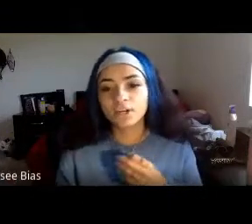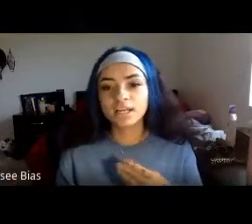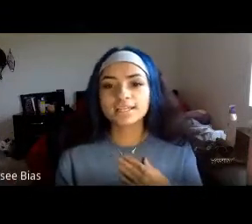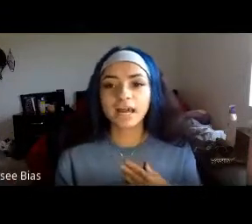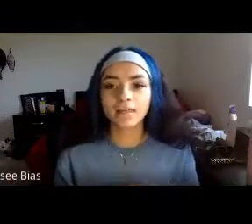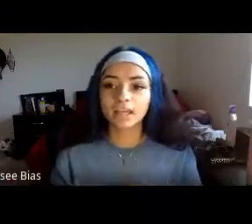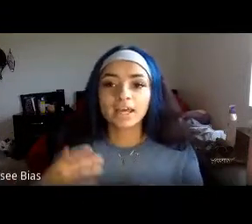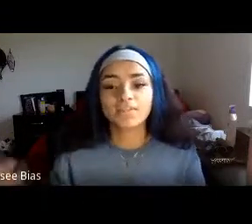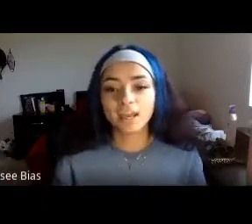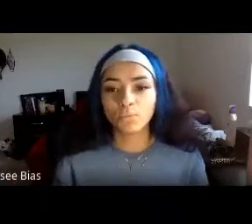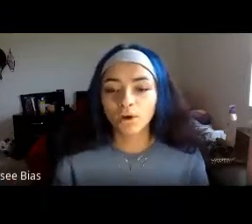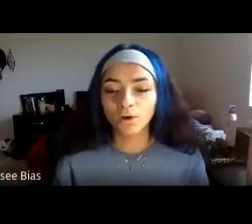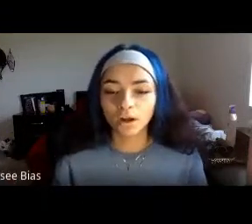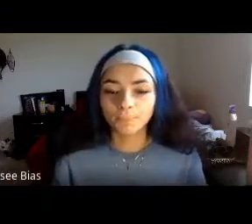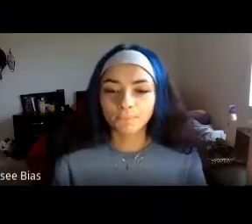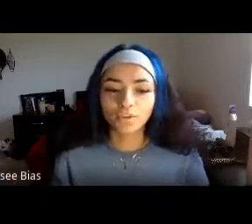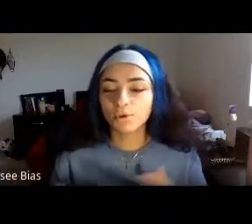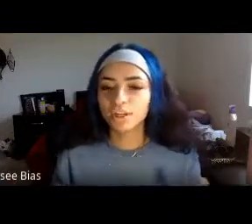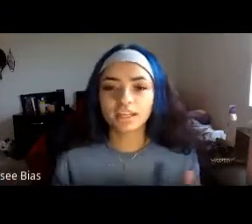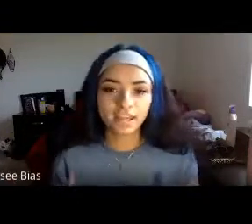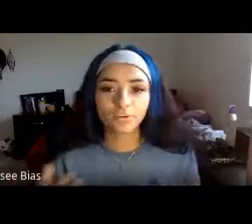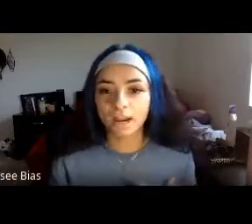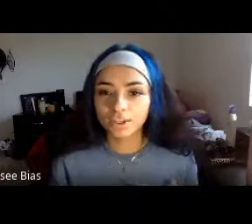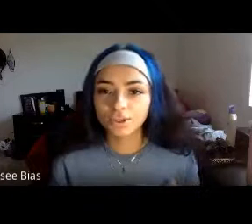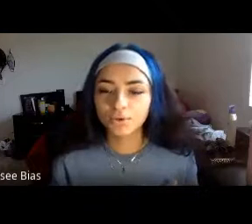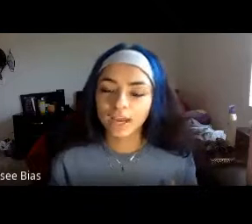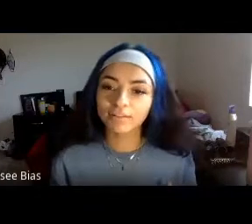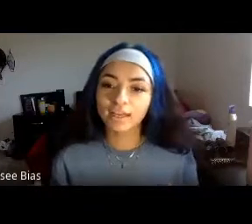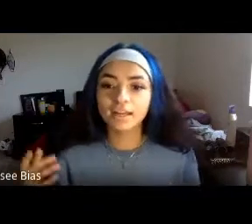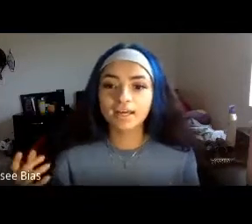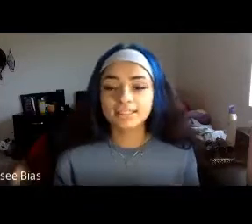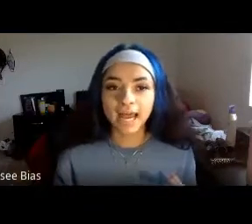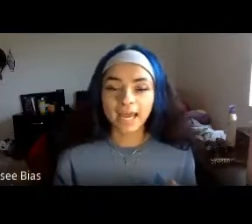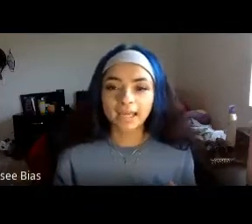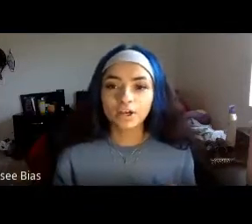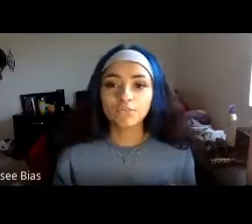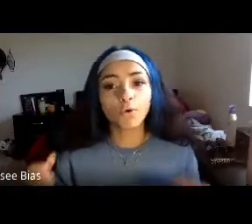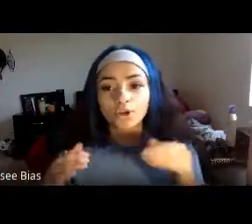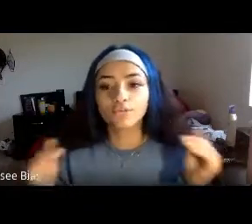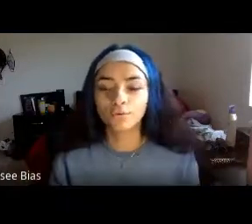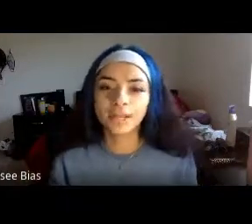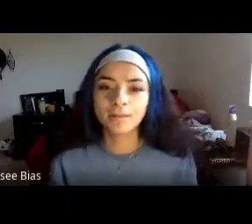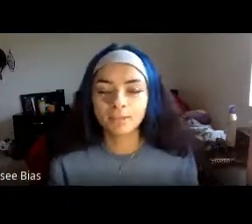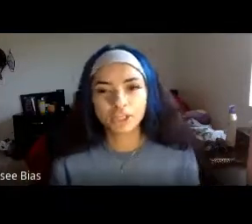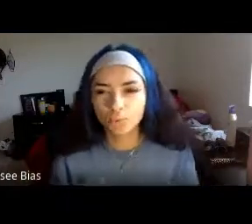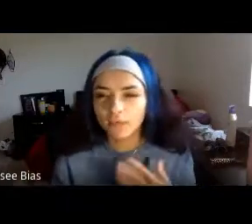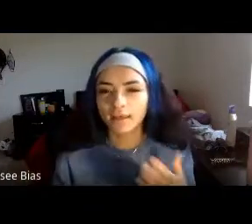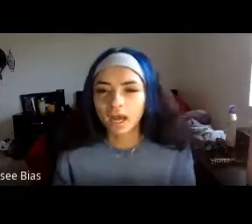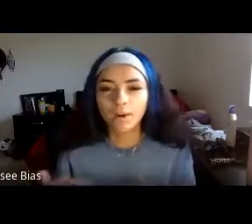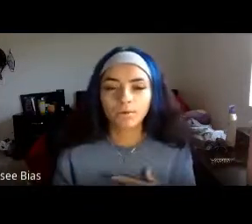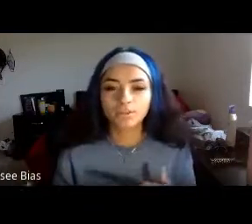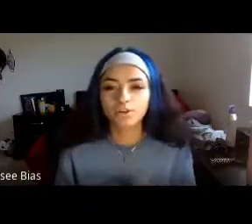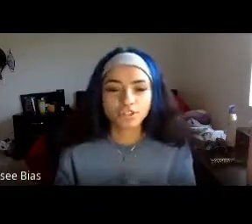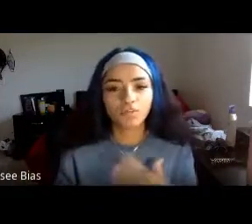hearing community is that like they will, or the community can like grant you kind of like a sign for your full name, but like you wouldn't